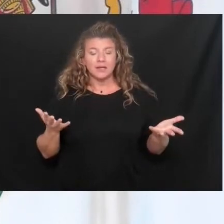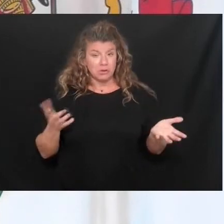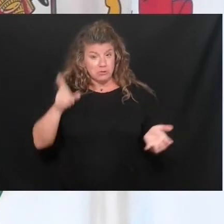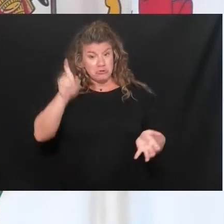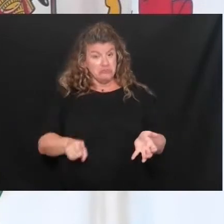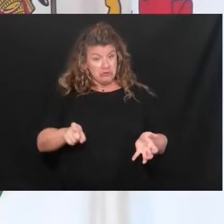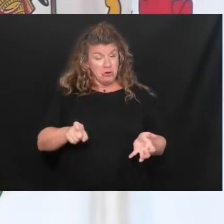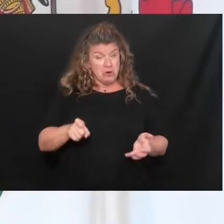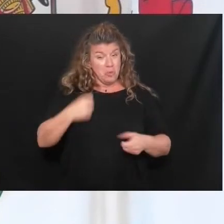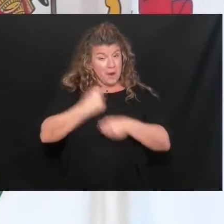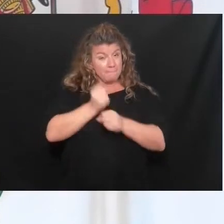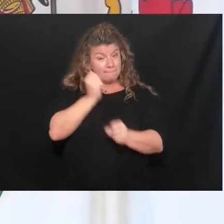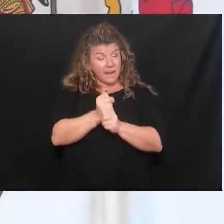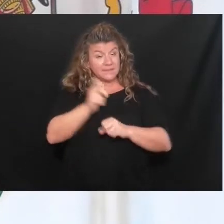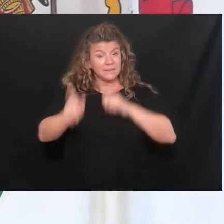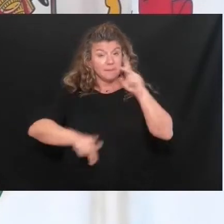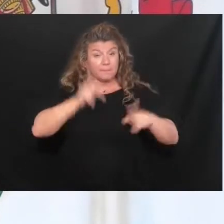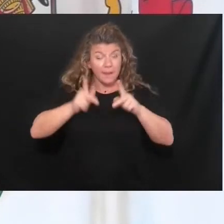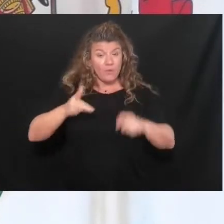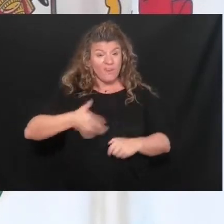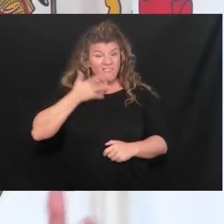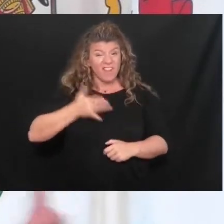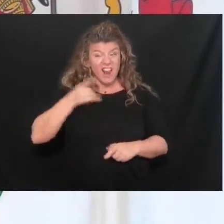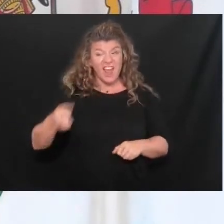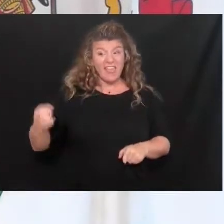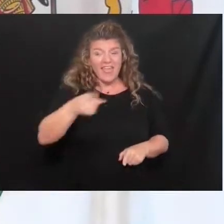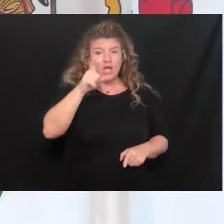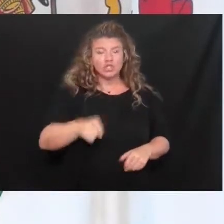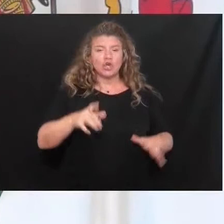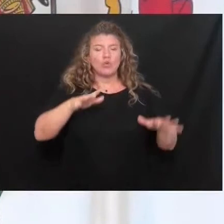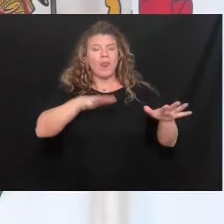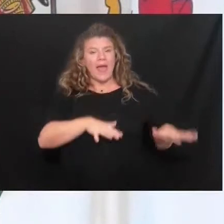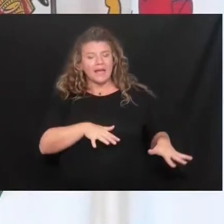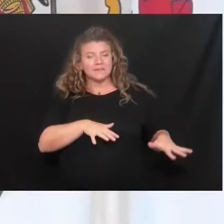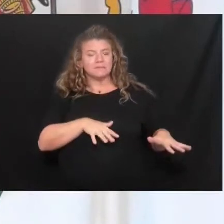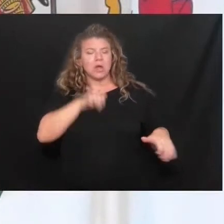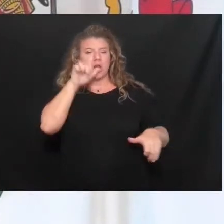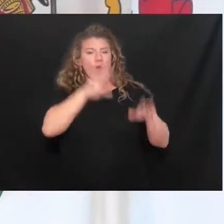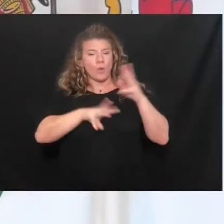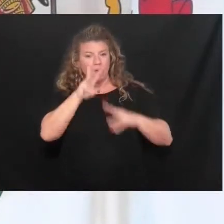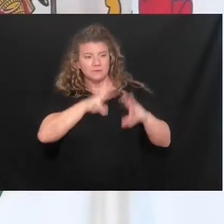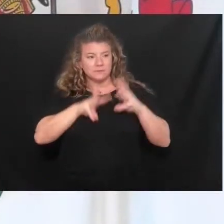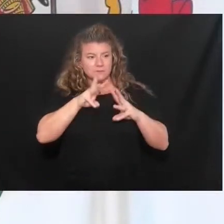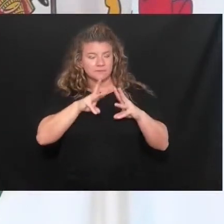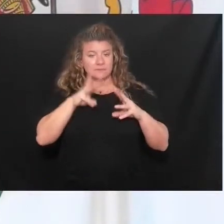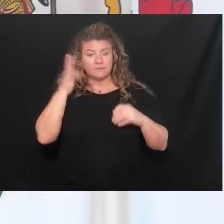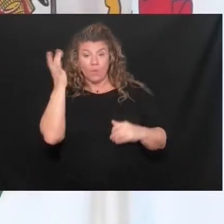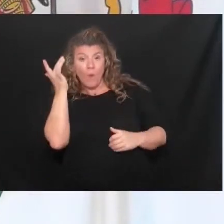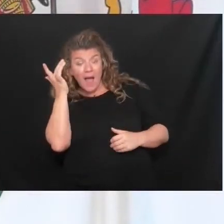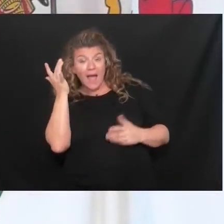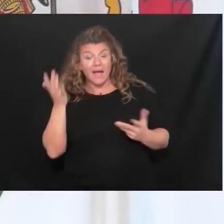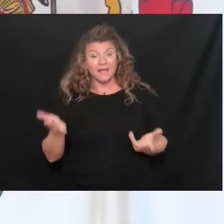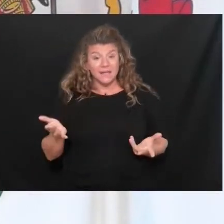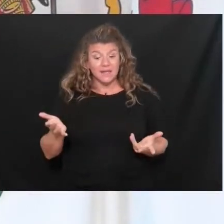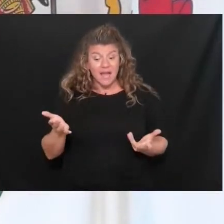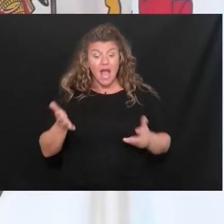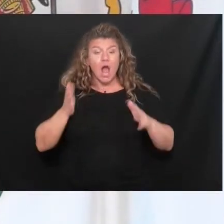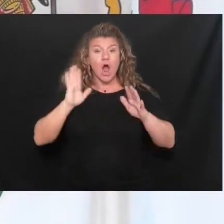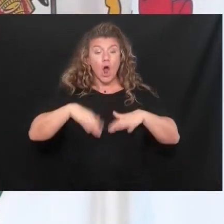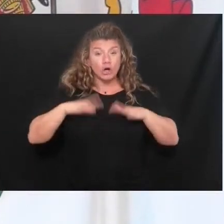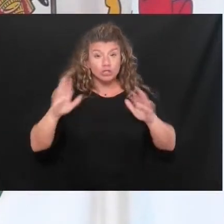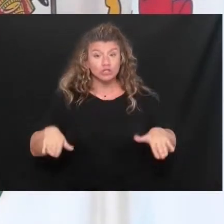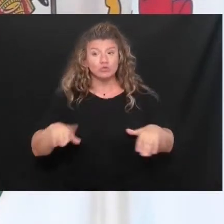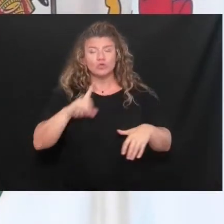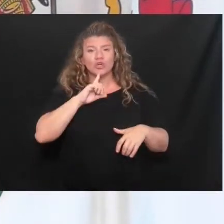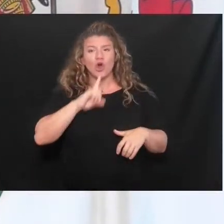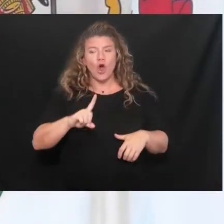should we make our people feel like they should just relax and everything, don't worry about it? Because our children